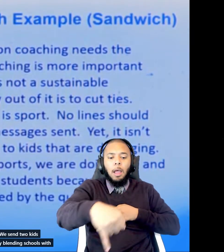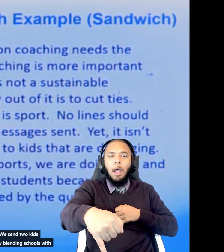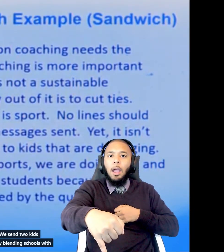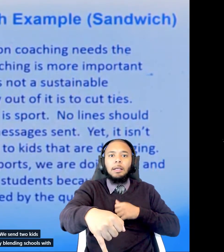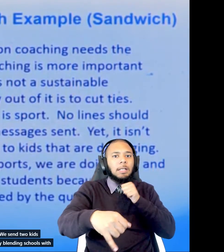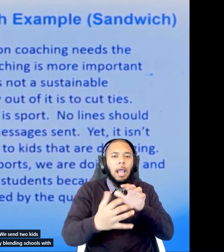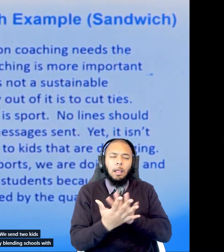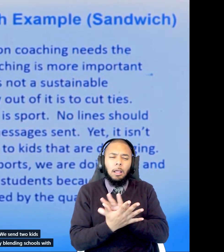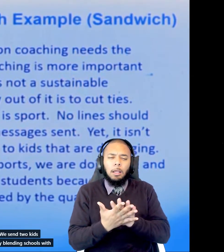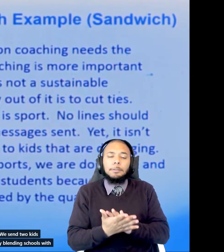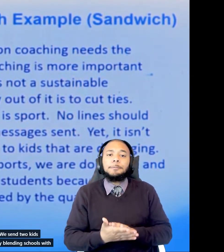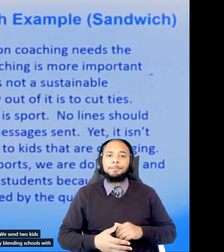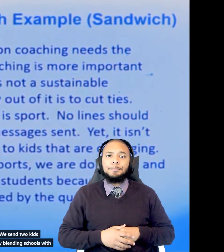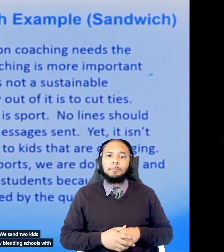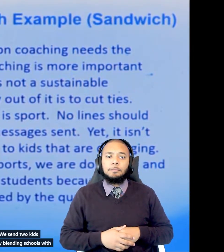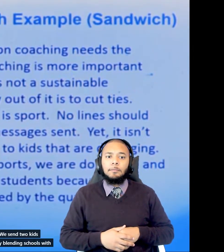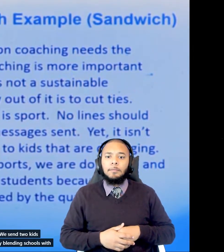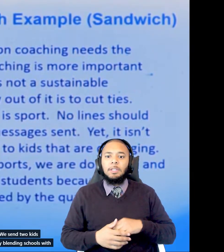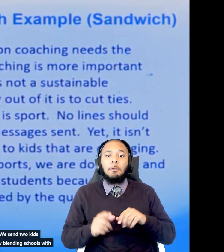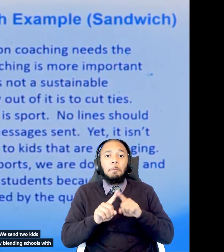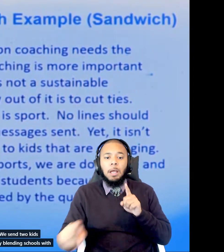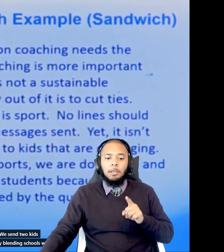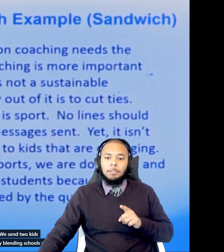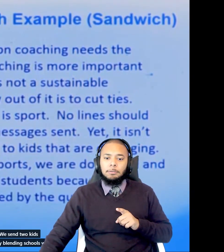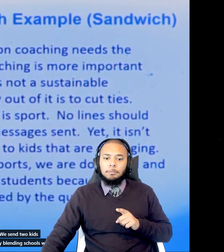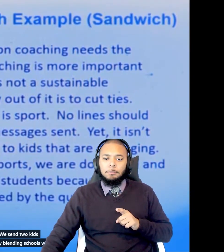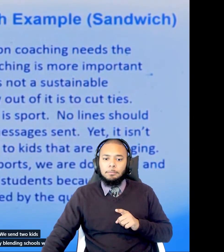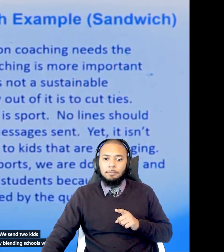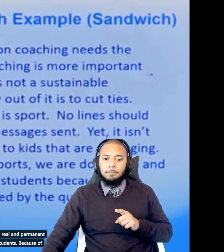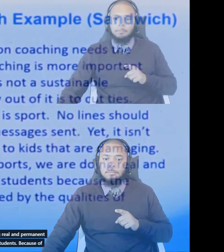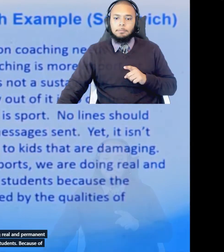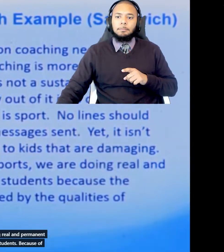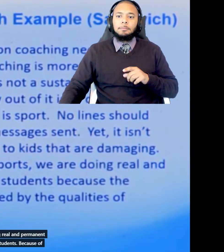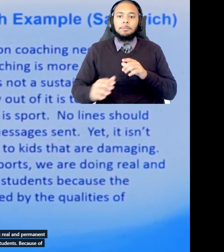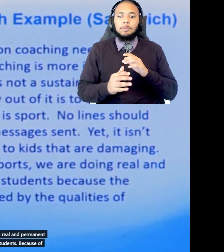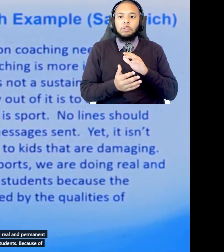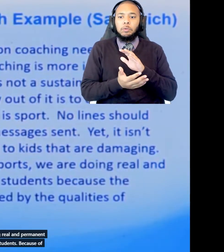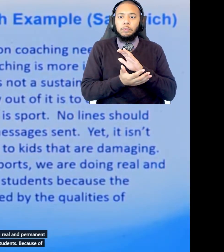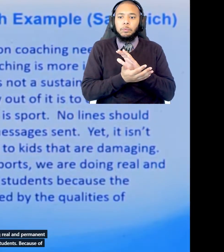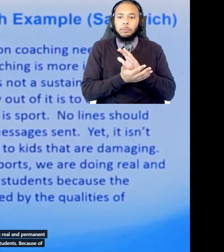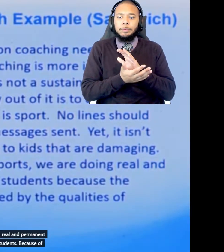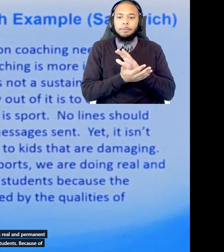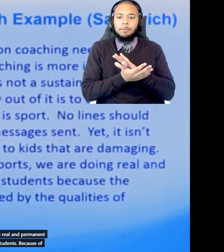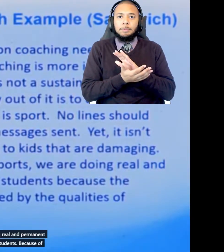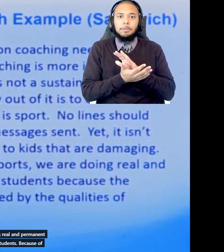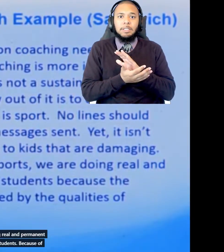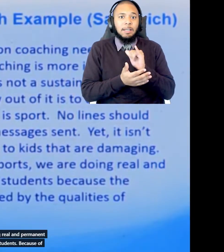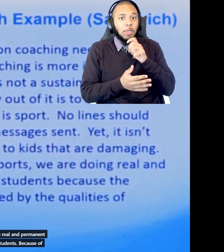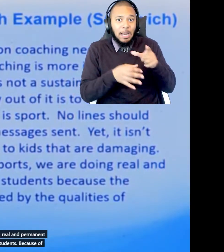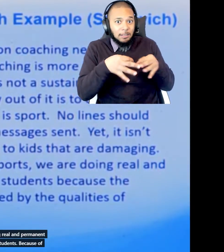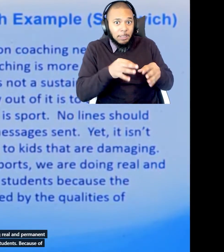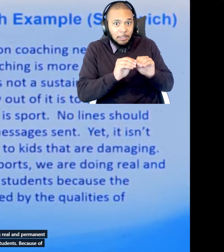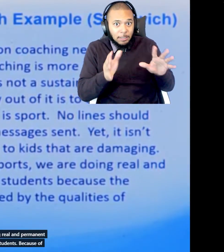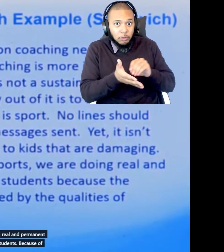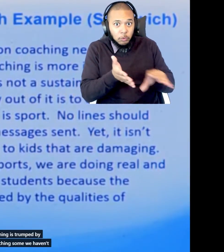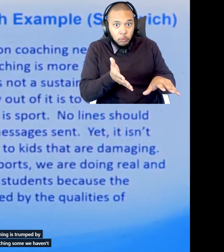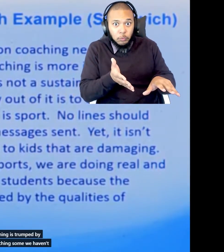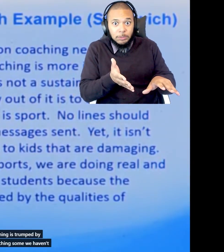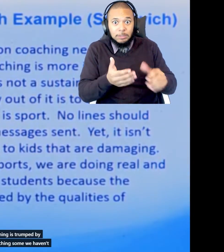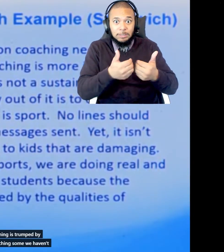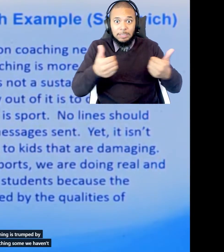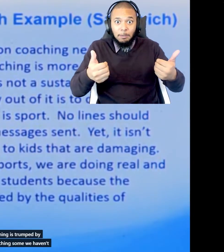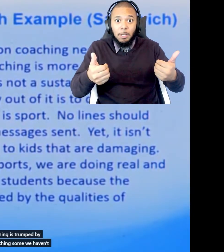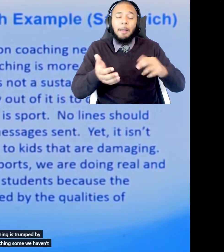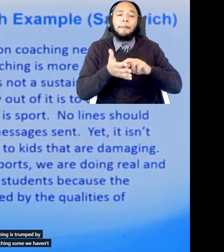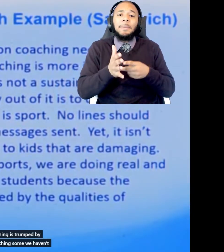the messages we send to kids that are damaging. By blending schools with sports, we're doing real and permanent damage to our students because the